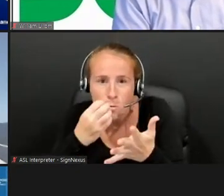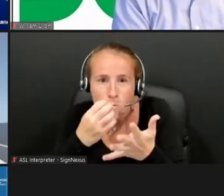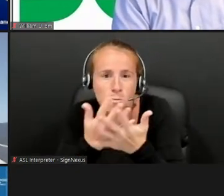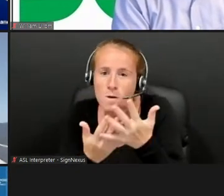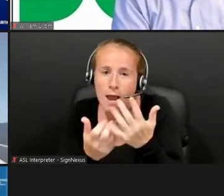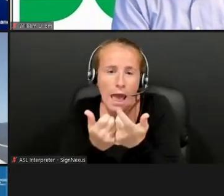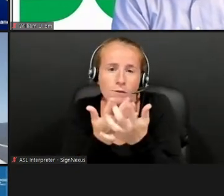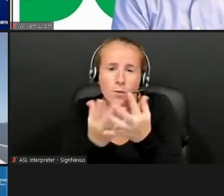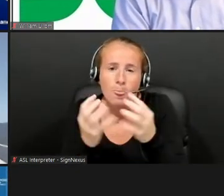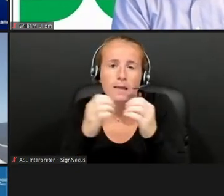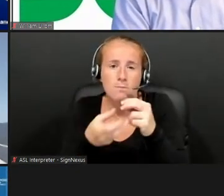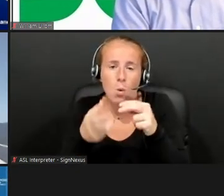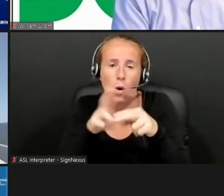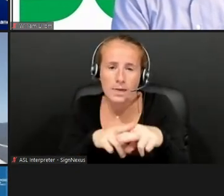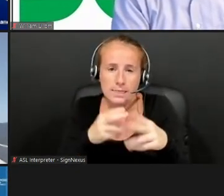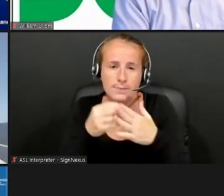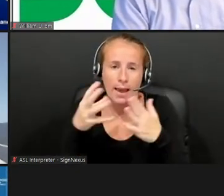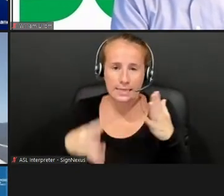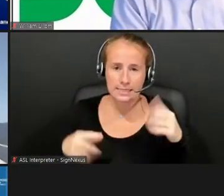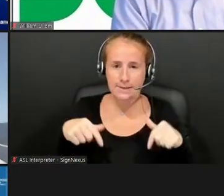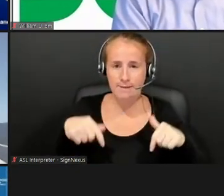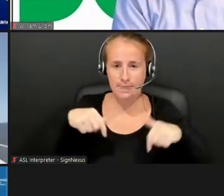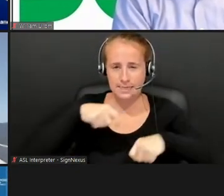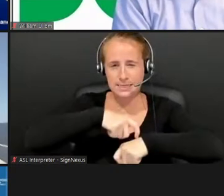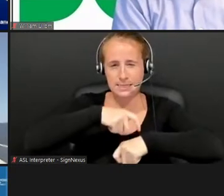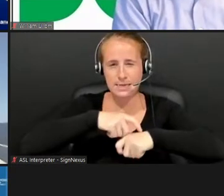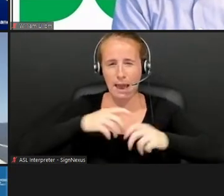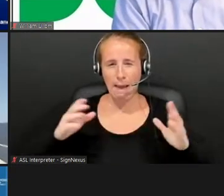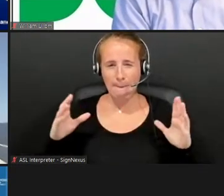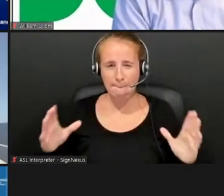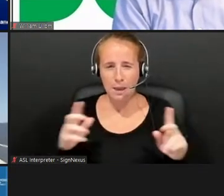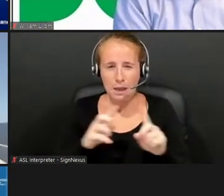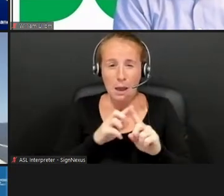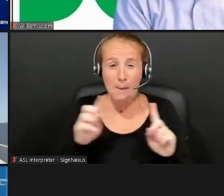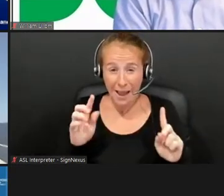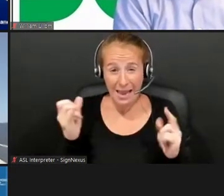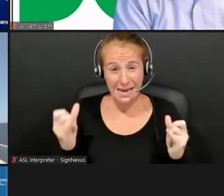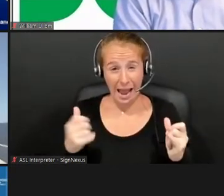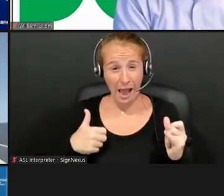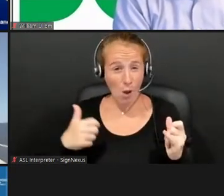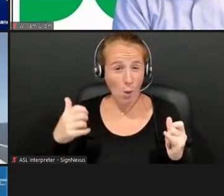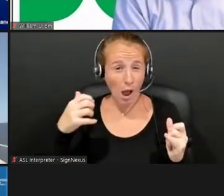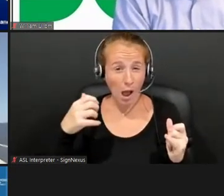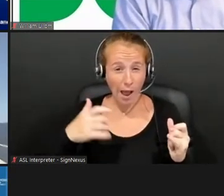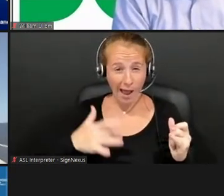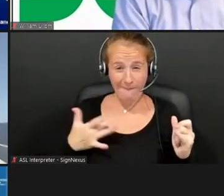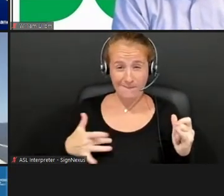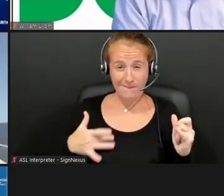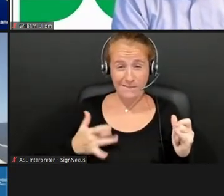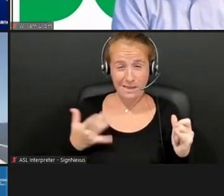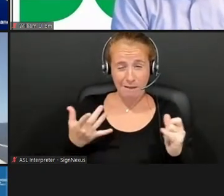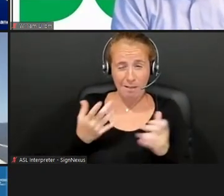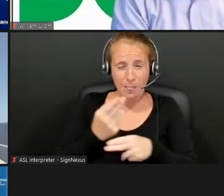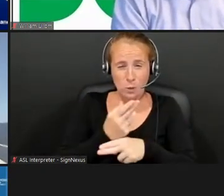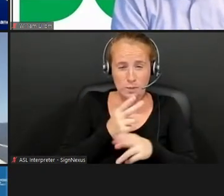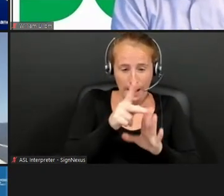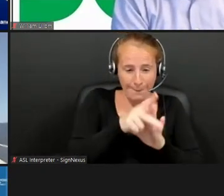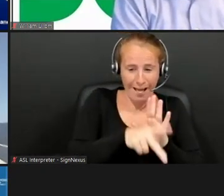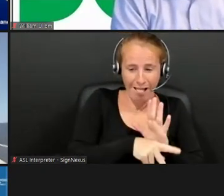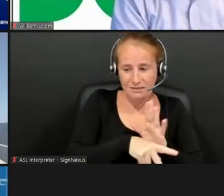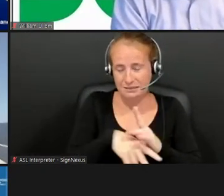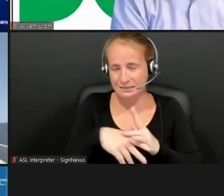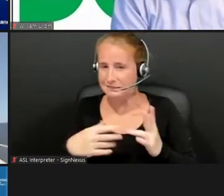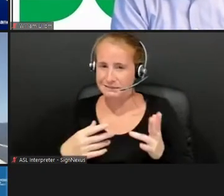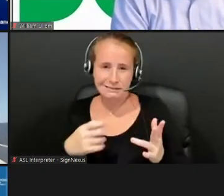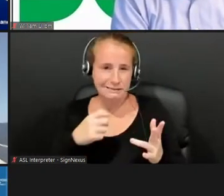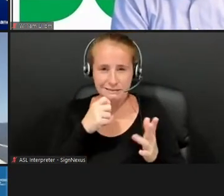expensive in this time period And I feel that the city using a policy as more of a disincentive versus focusing on one